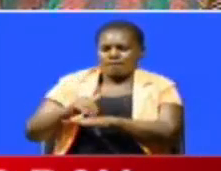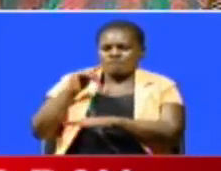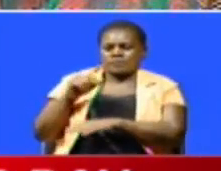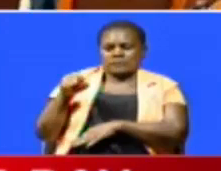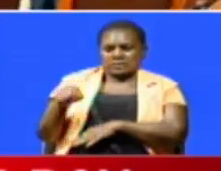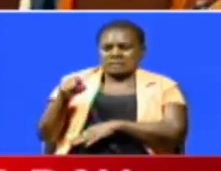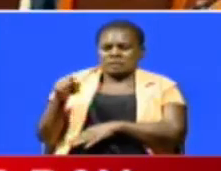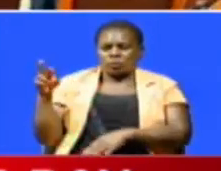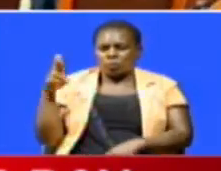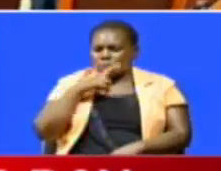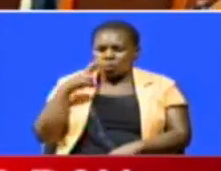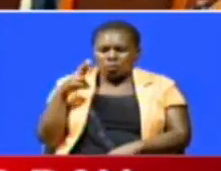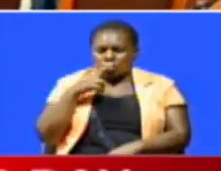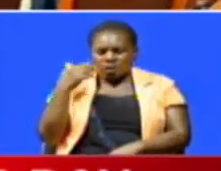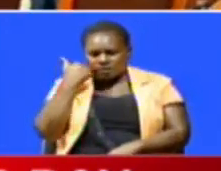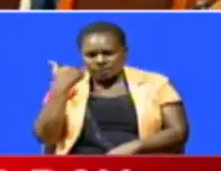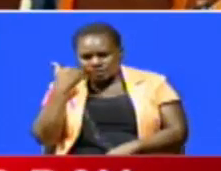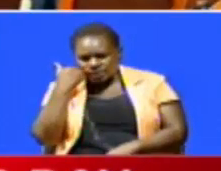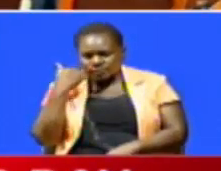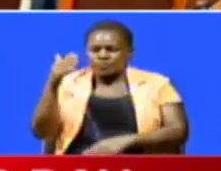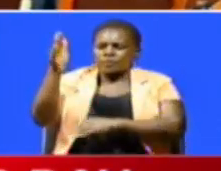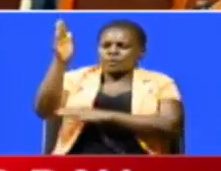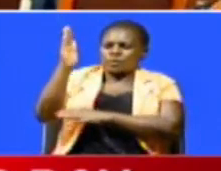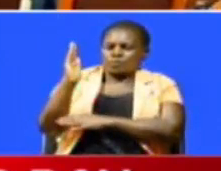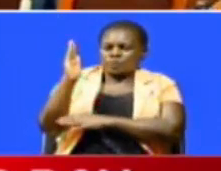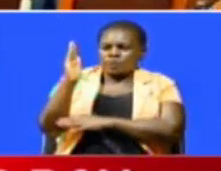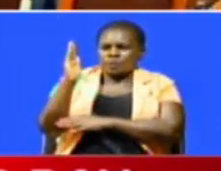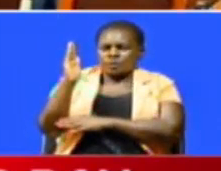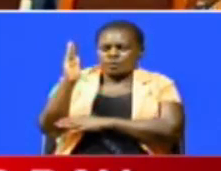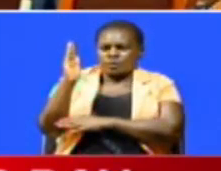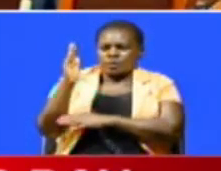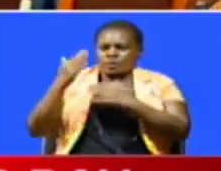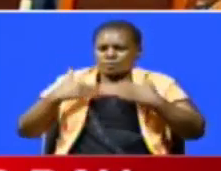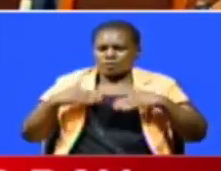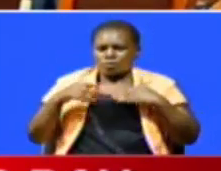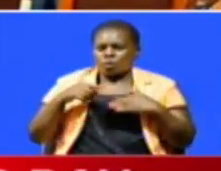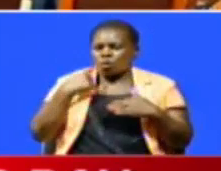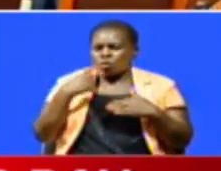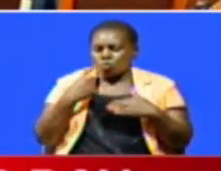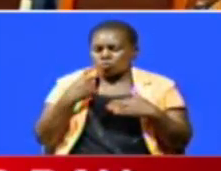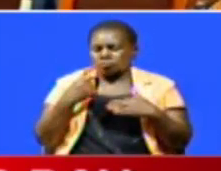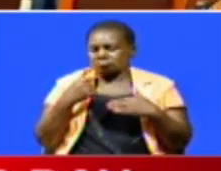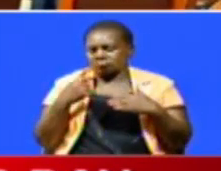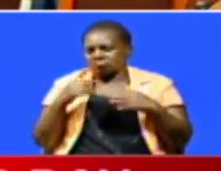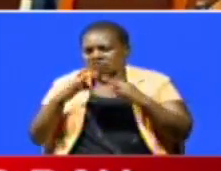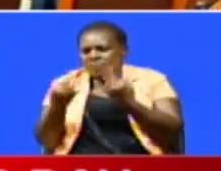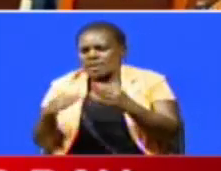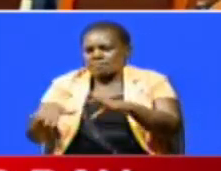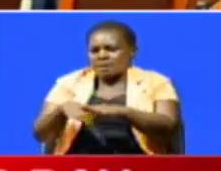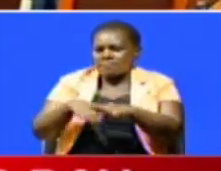this pandemic. So that, God, those who have lost their beloved,